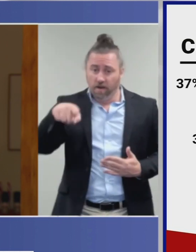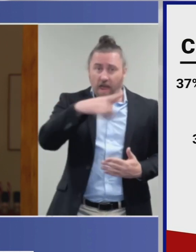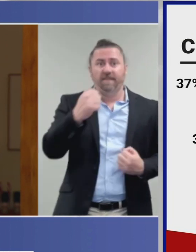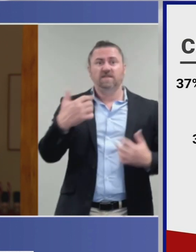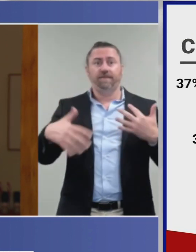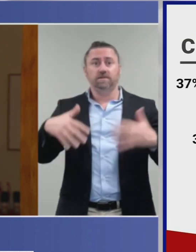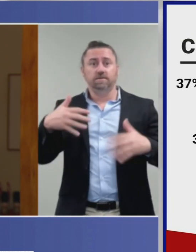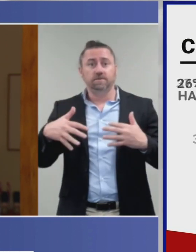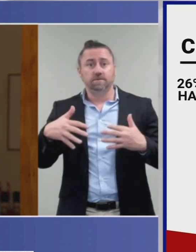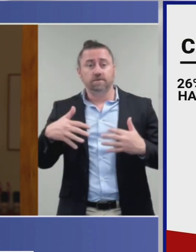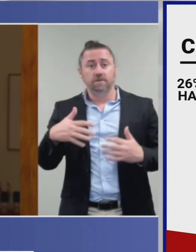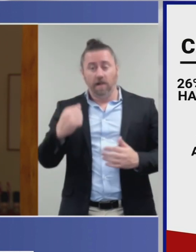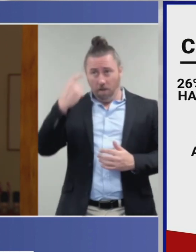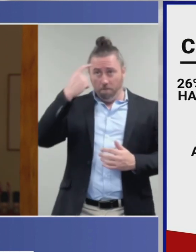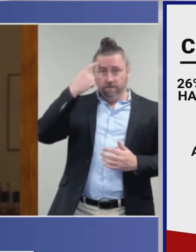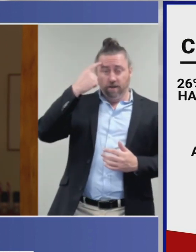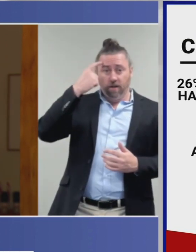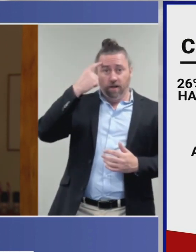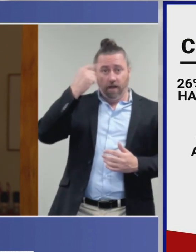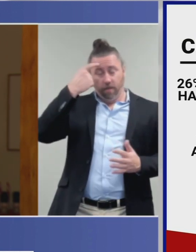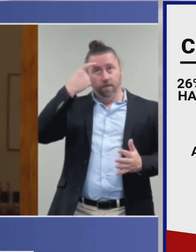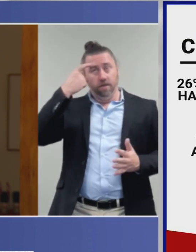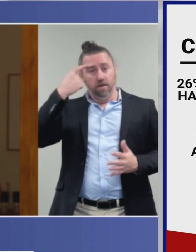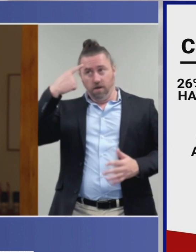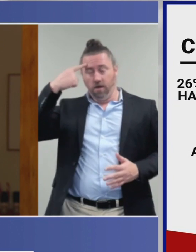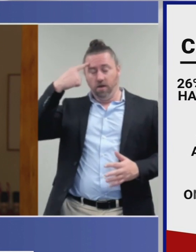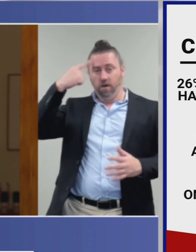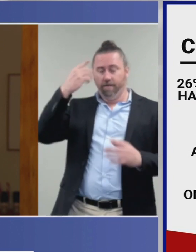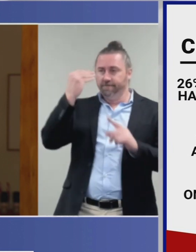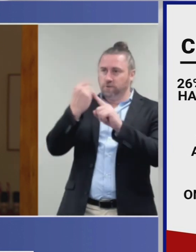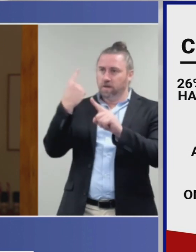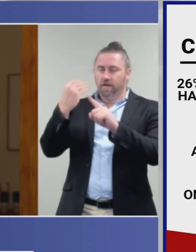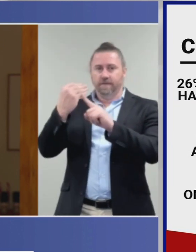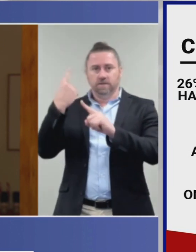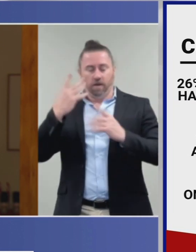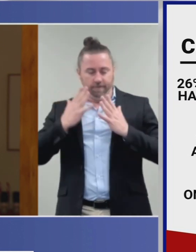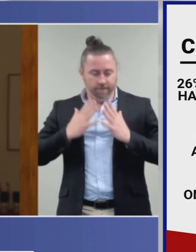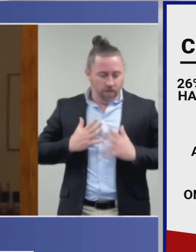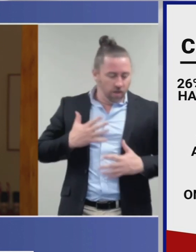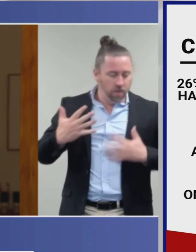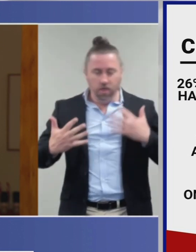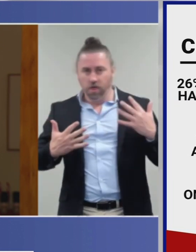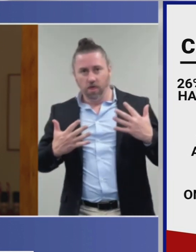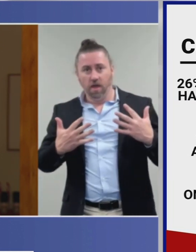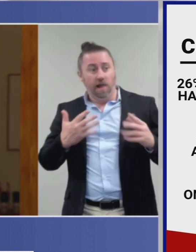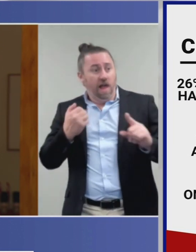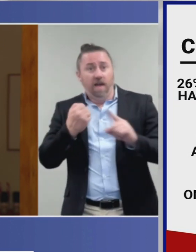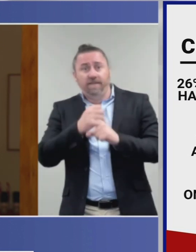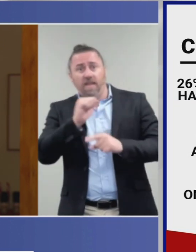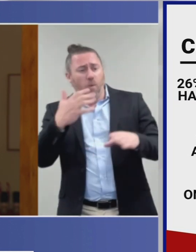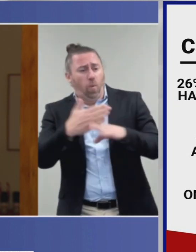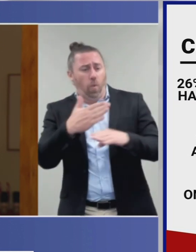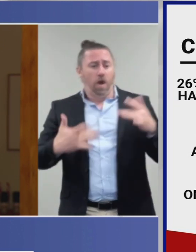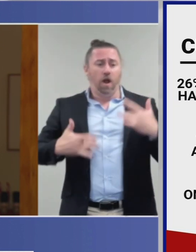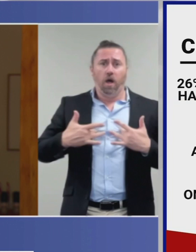physical and mental health impacts, the impacts on their careers more broadly, and their well-being. And I thank again